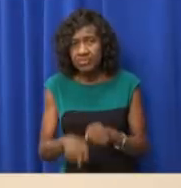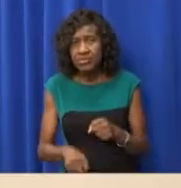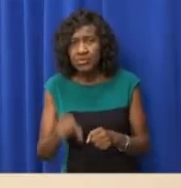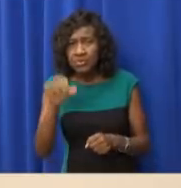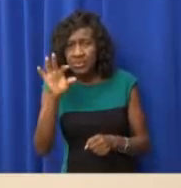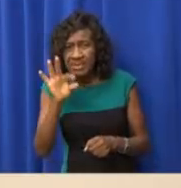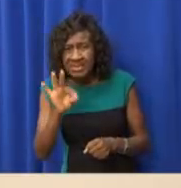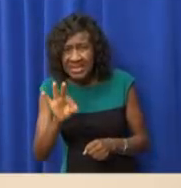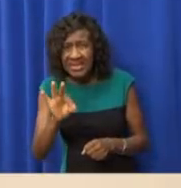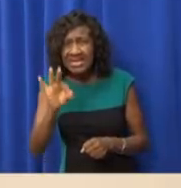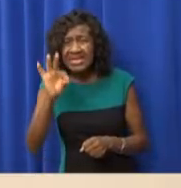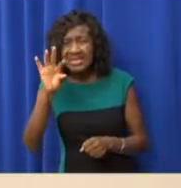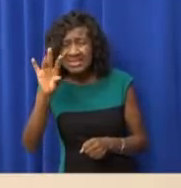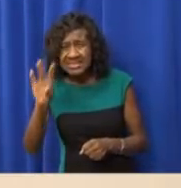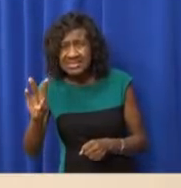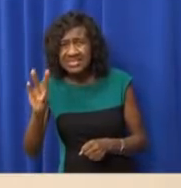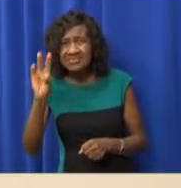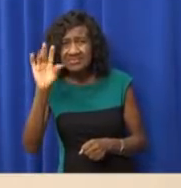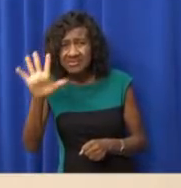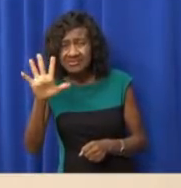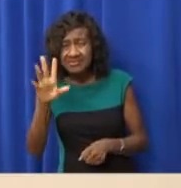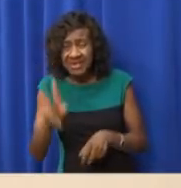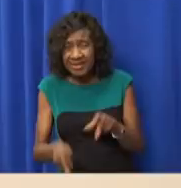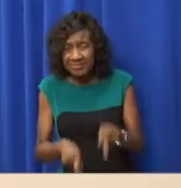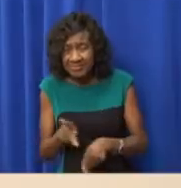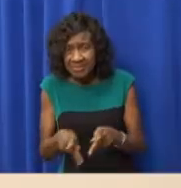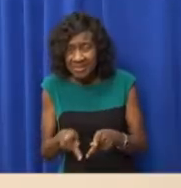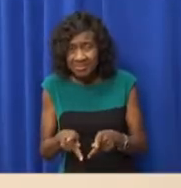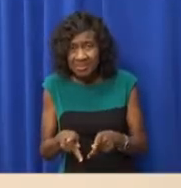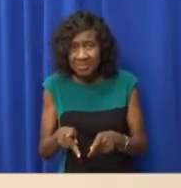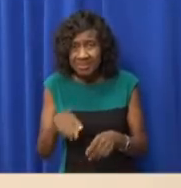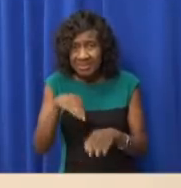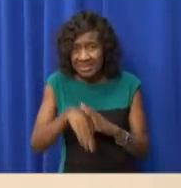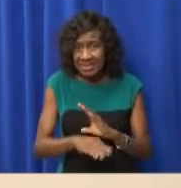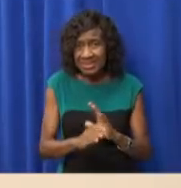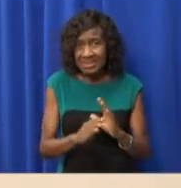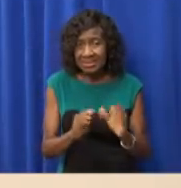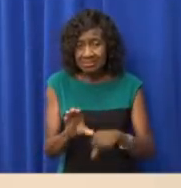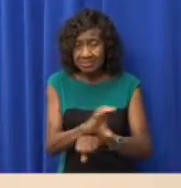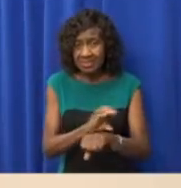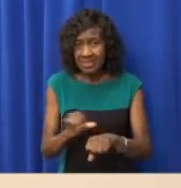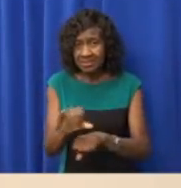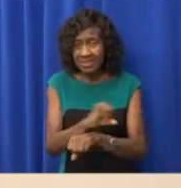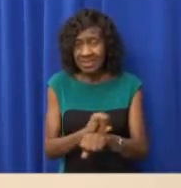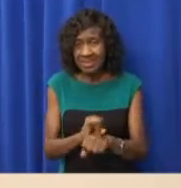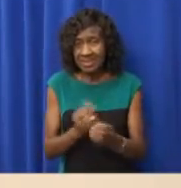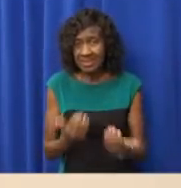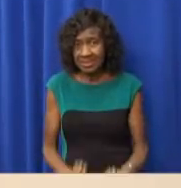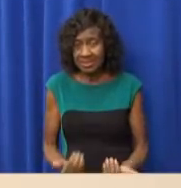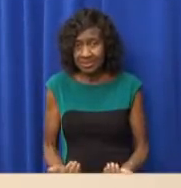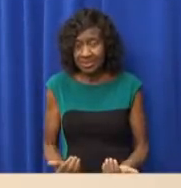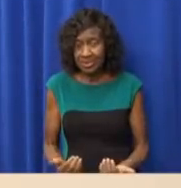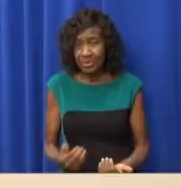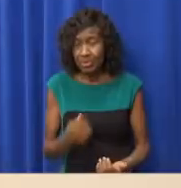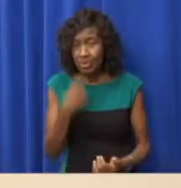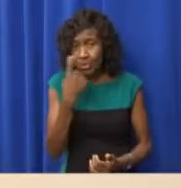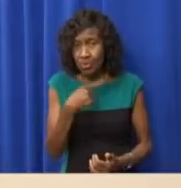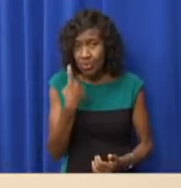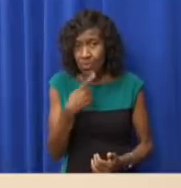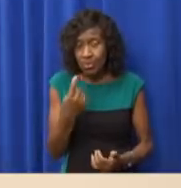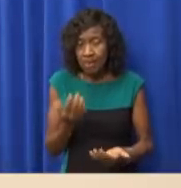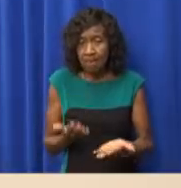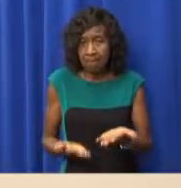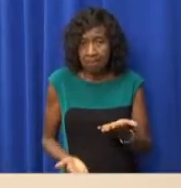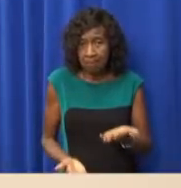975 persons out there in the community who are likely to